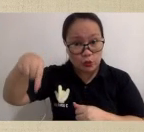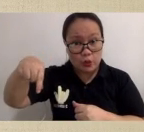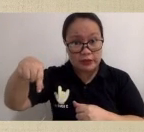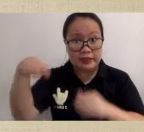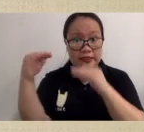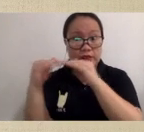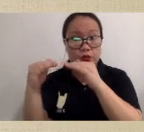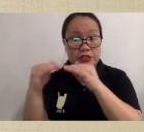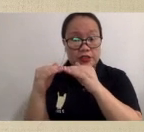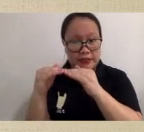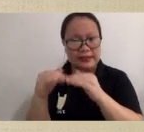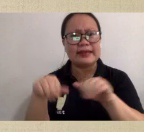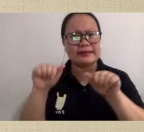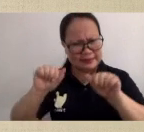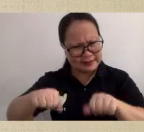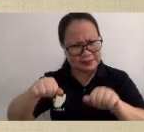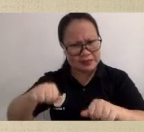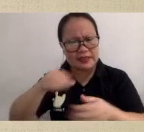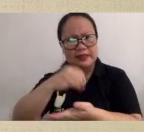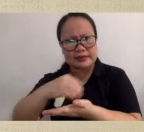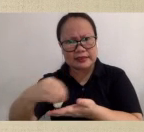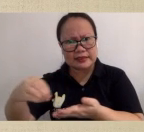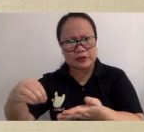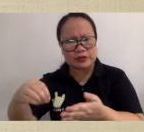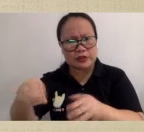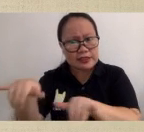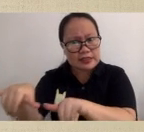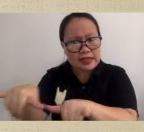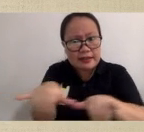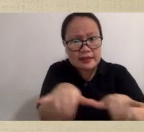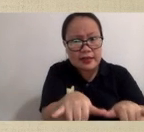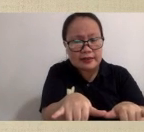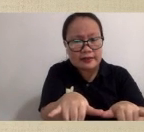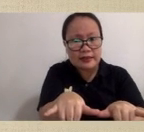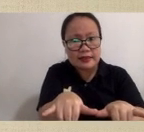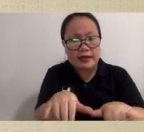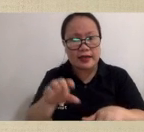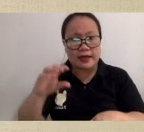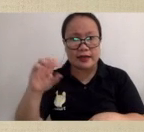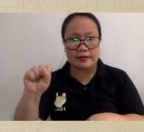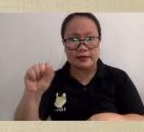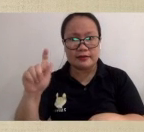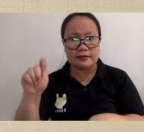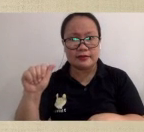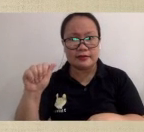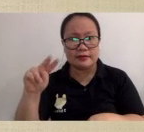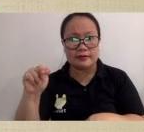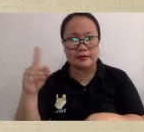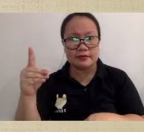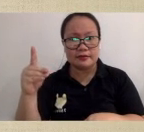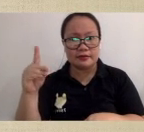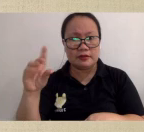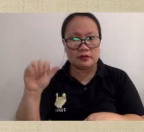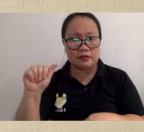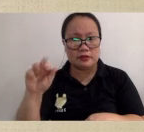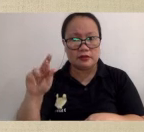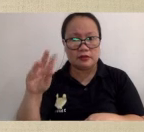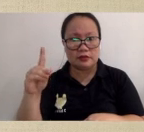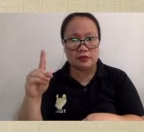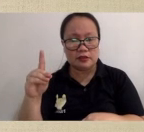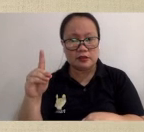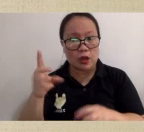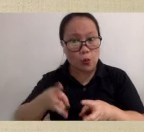be written. Pwede natin siyang isulat into standard form. Ano nga ba ang standard form? We